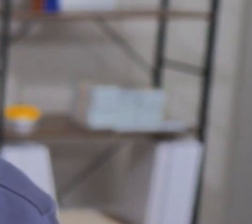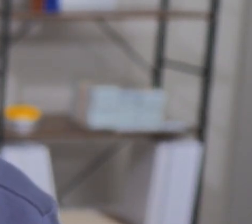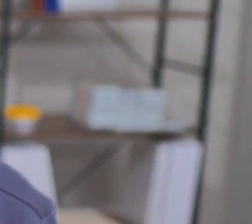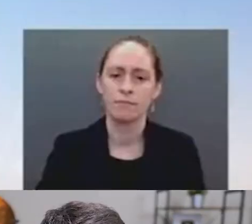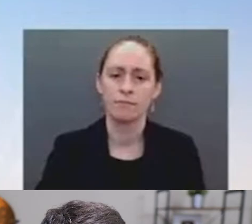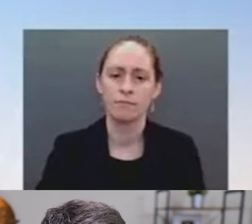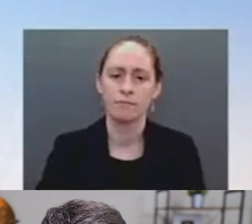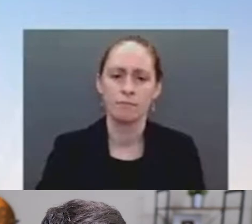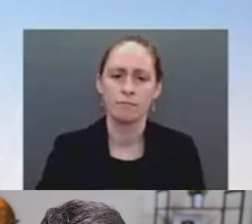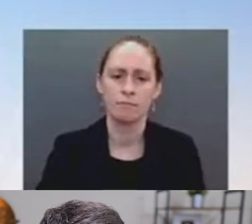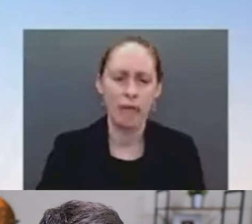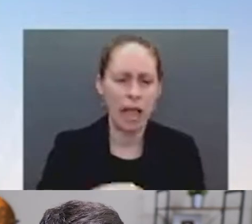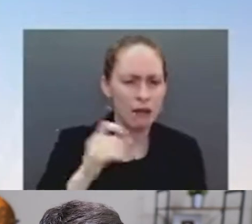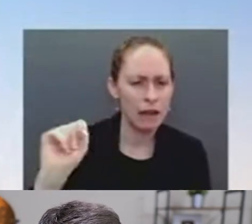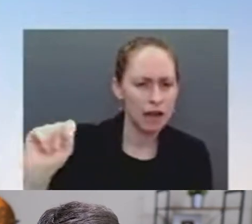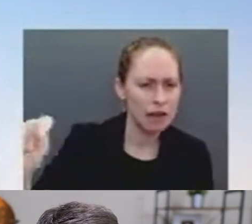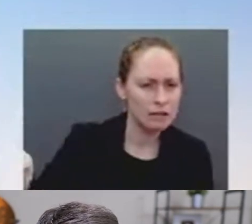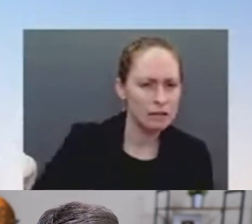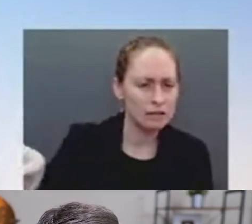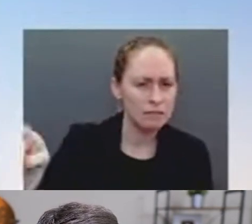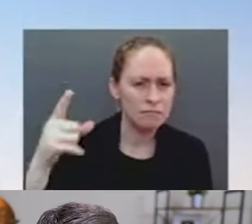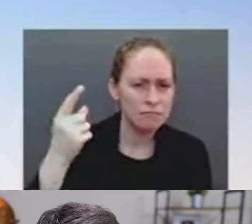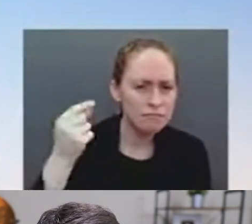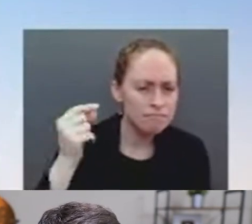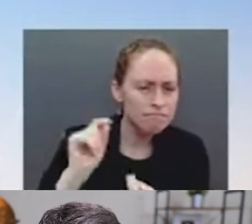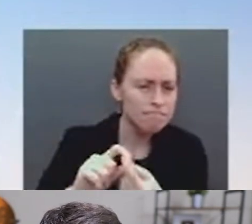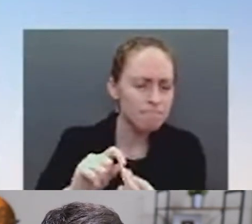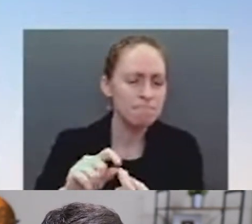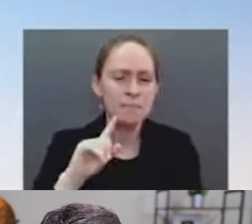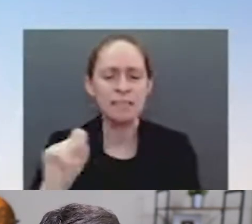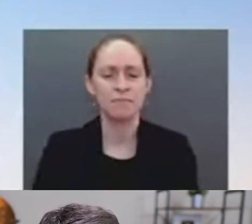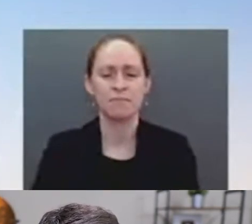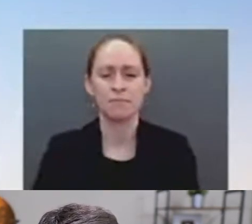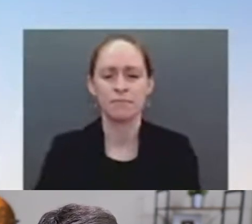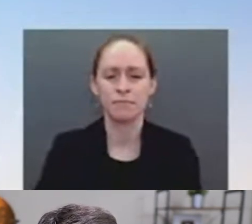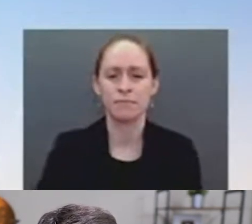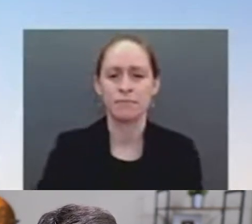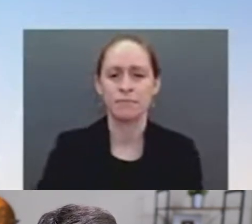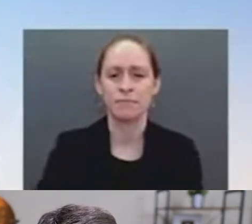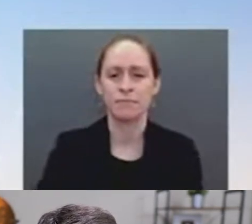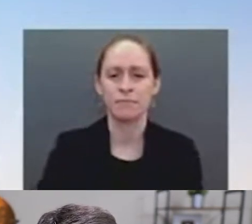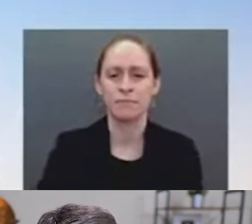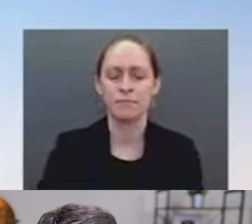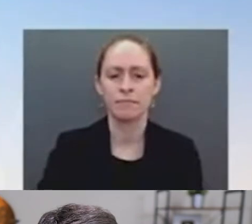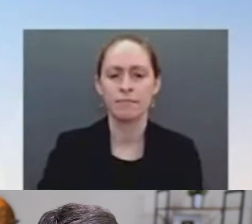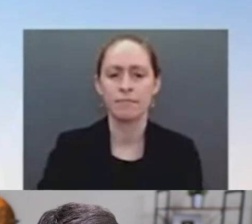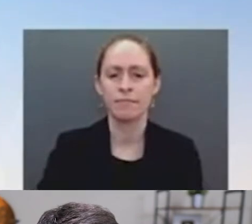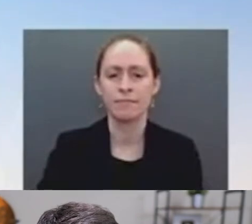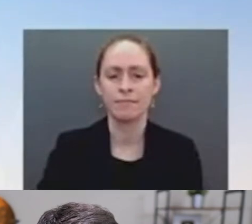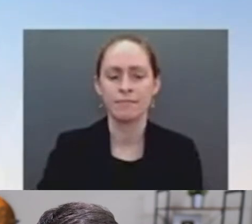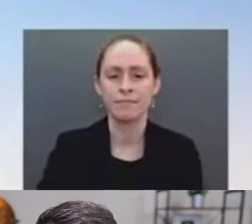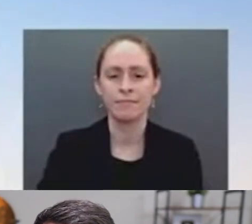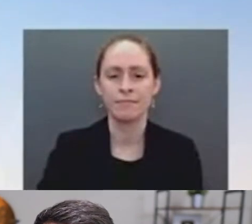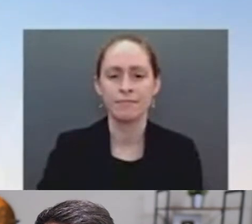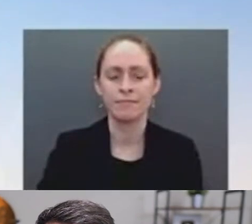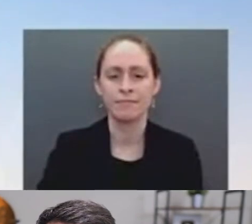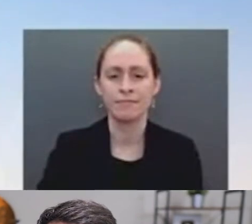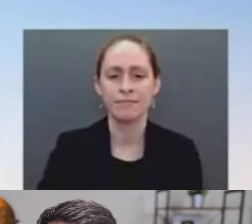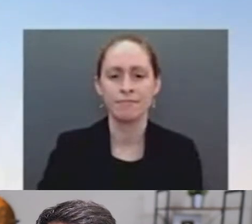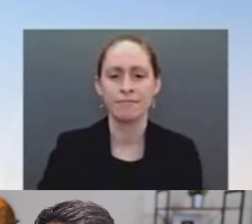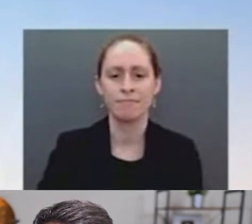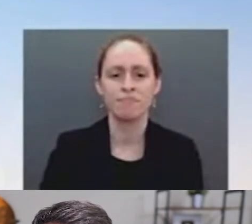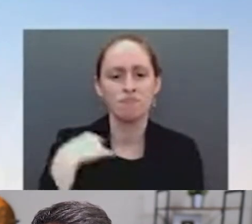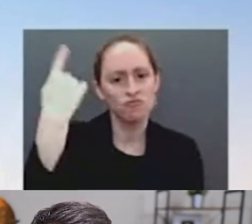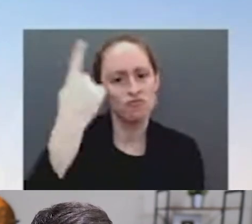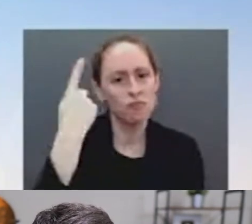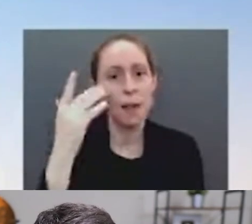place today. The Build Back Better negotiations, is that a fair word for them? Is that ongoing? Can